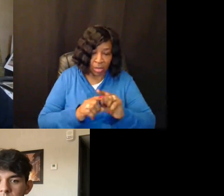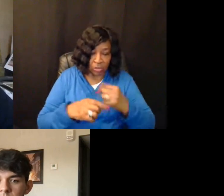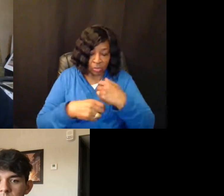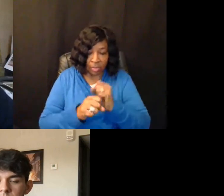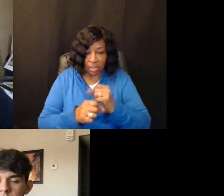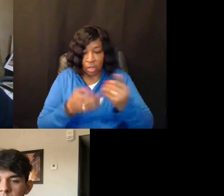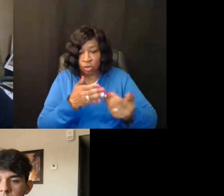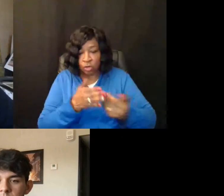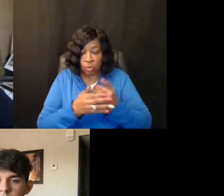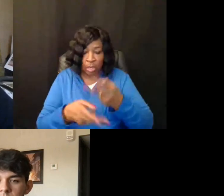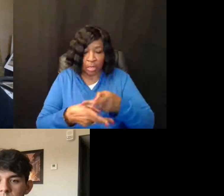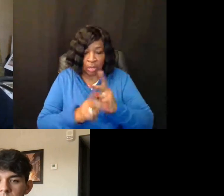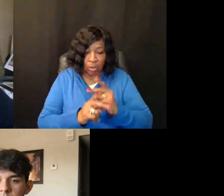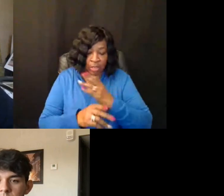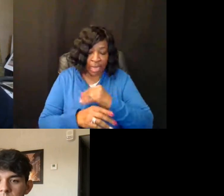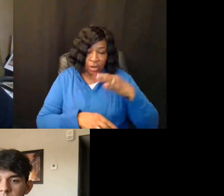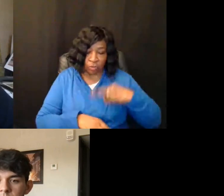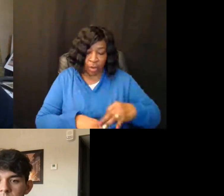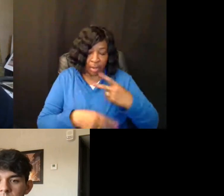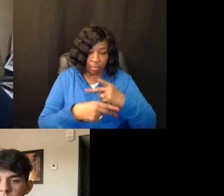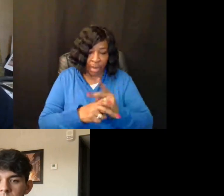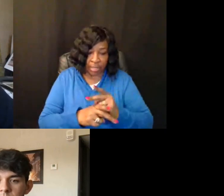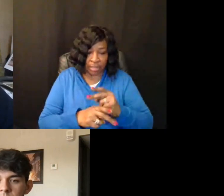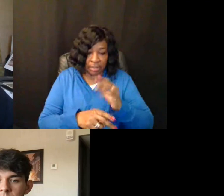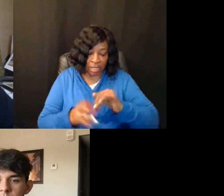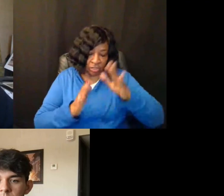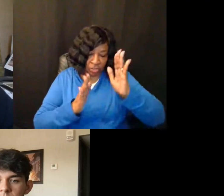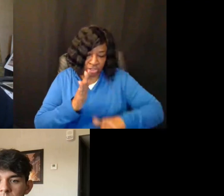loan and credit products that are super cheap and affordable